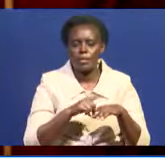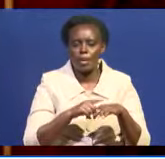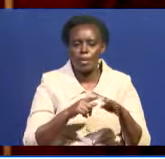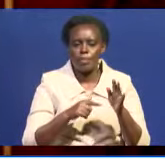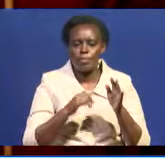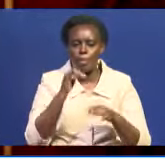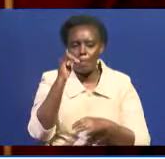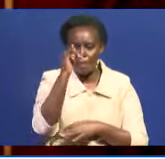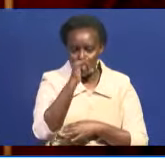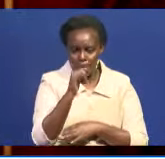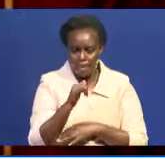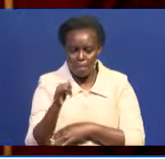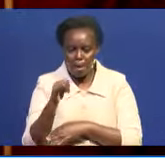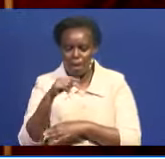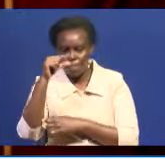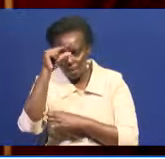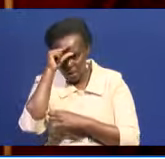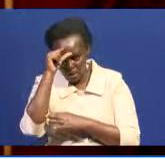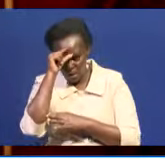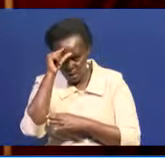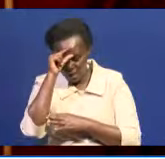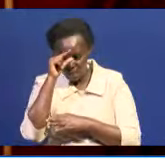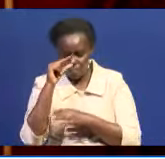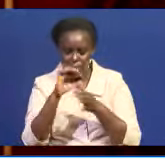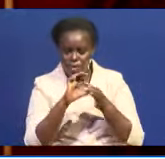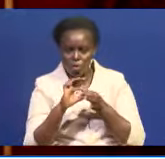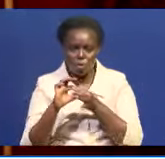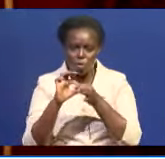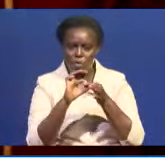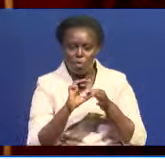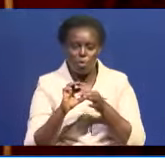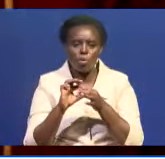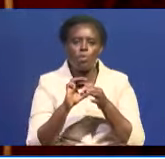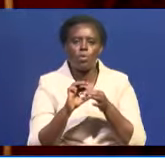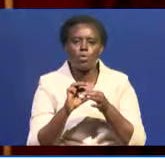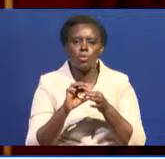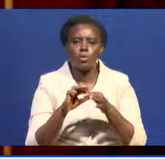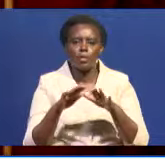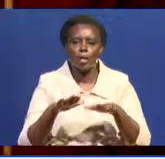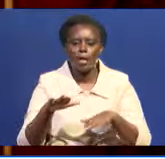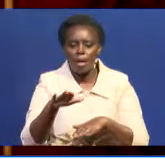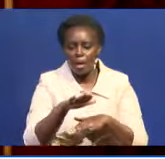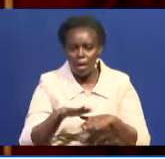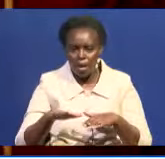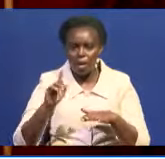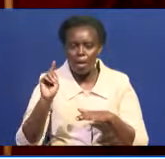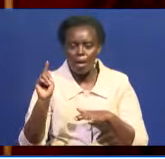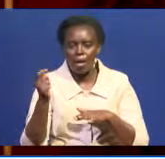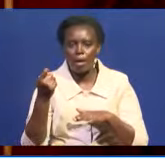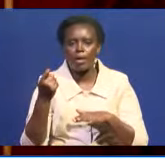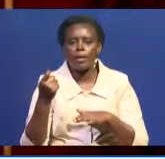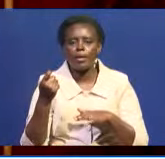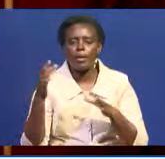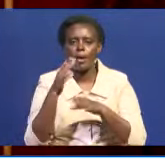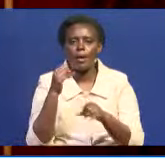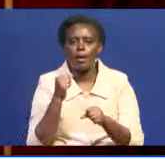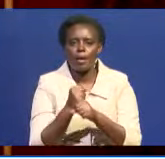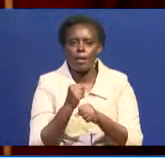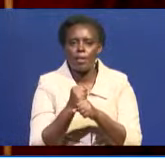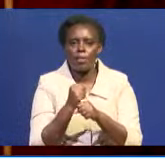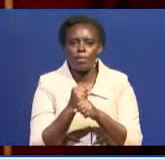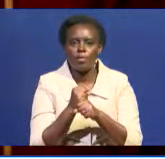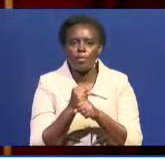Government is coordinating the compilation of existing geographic vector data and Kenya Space Agency